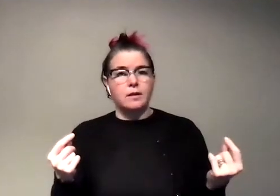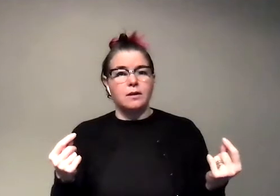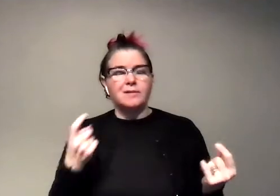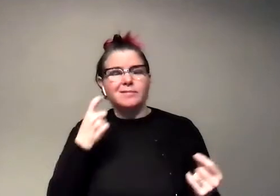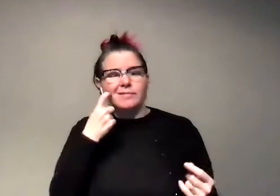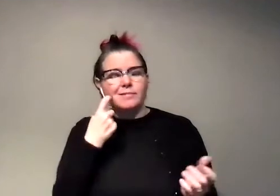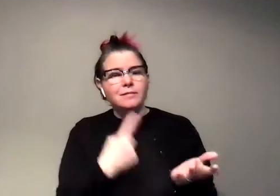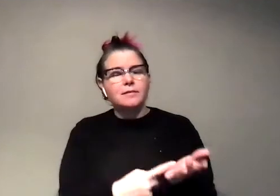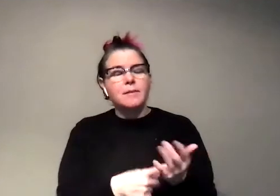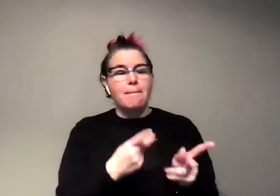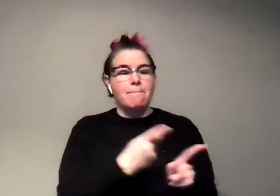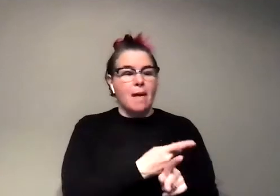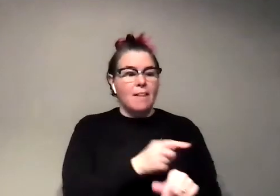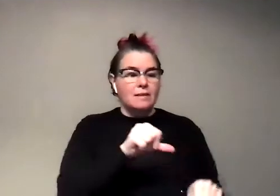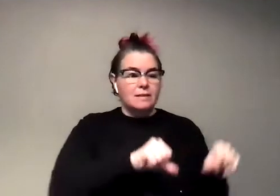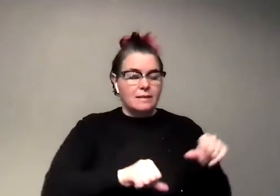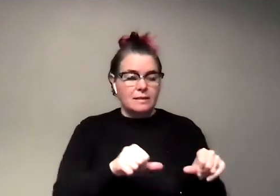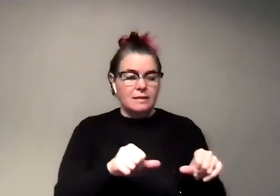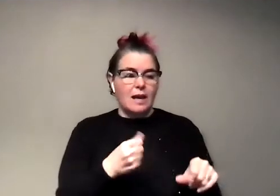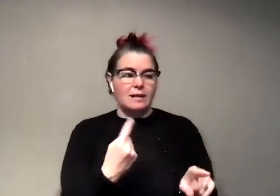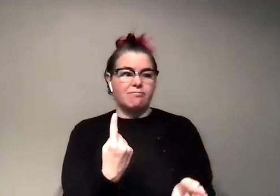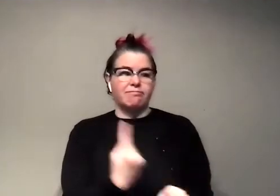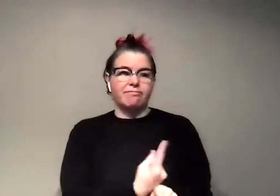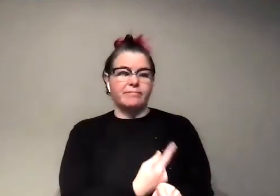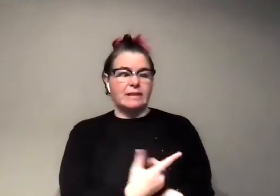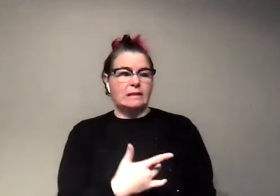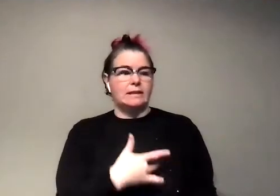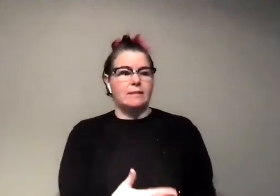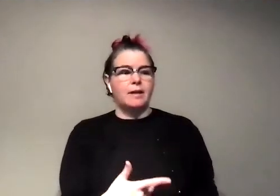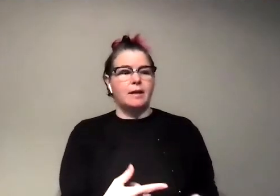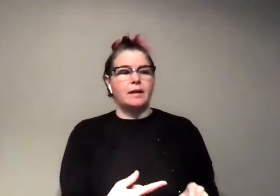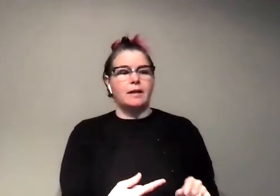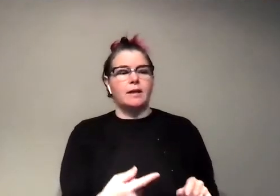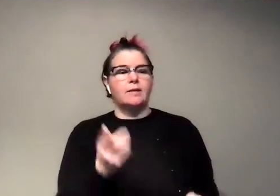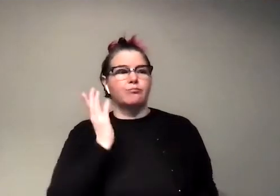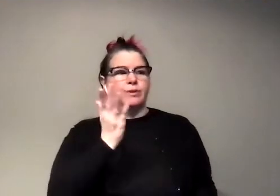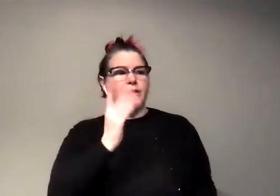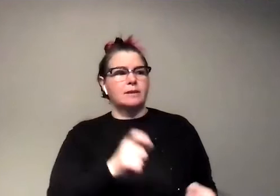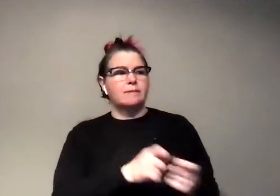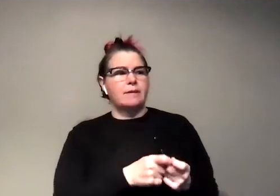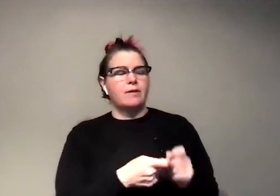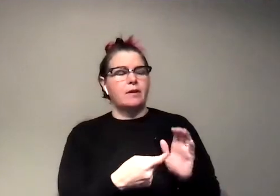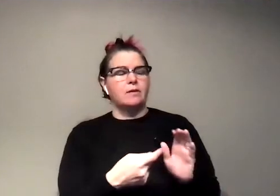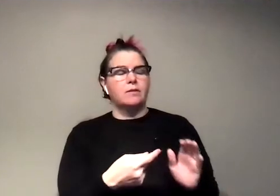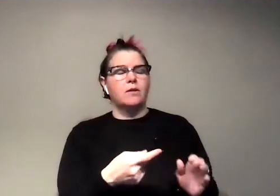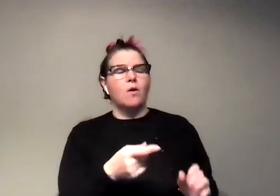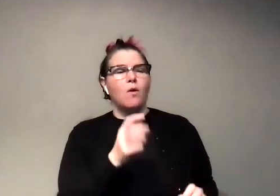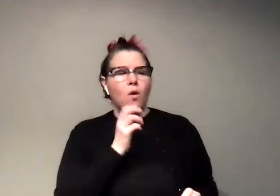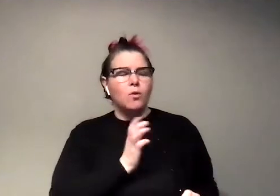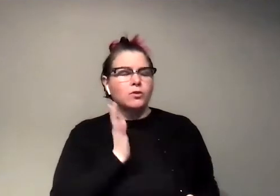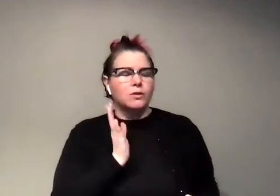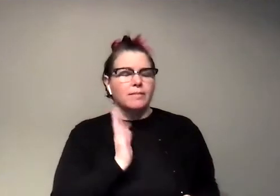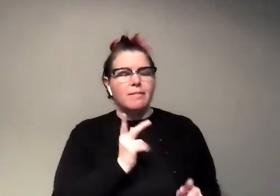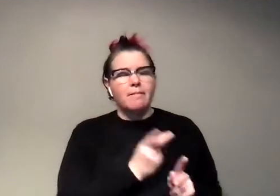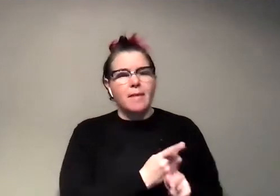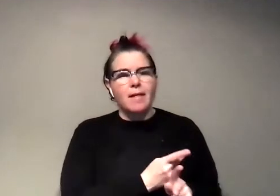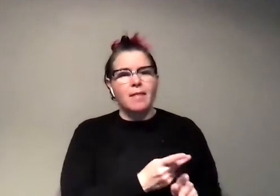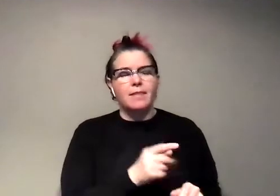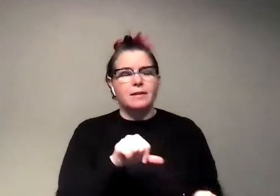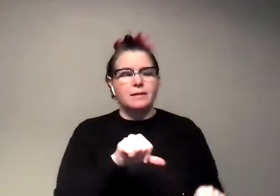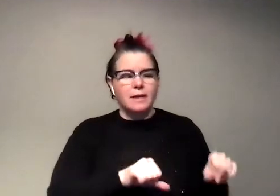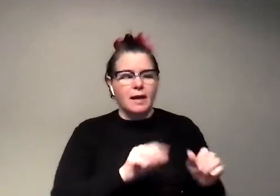math and science are typically presented in a certain way. If you look at older math in like a science books,